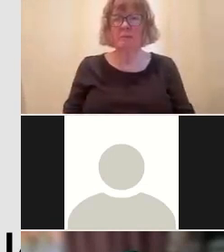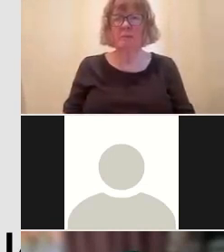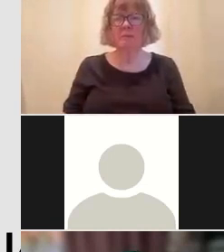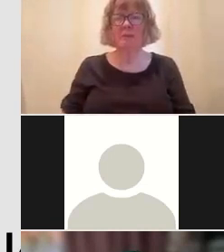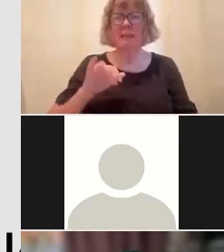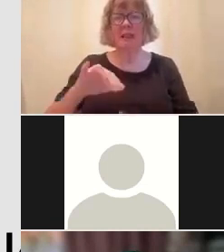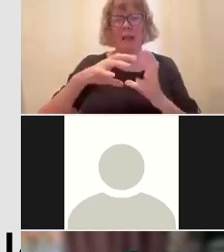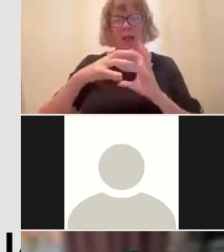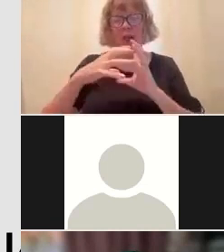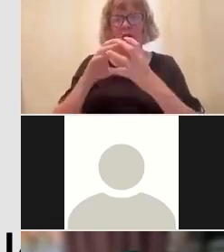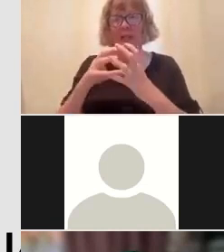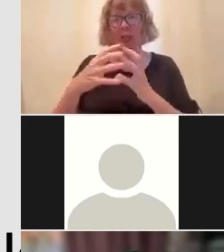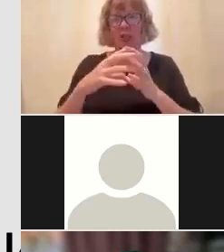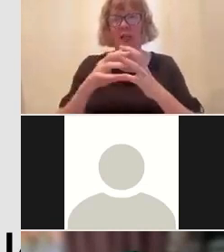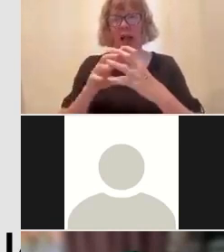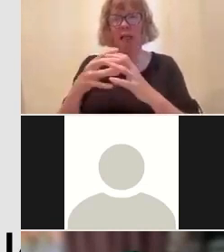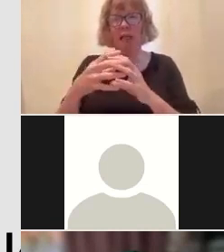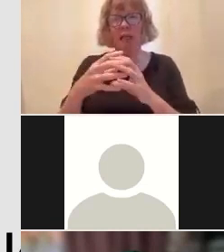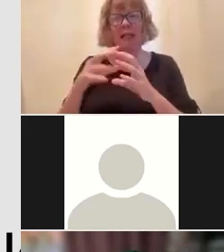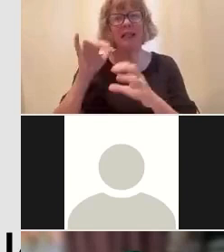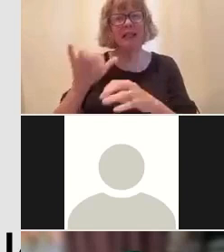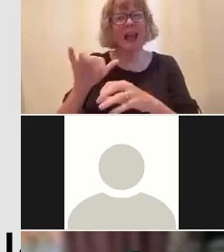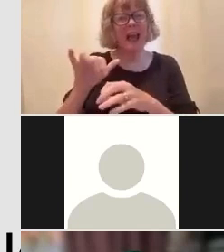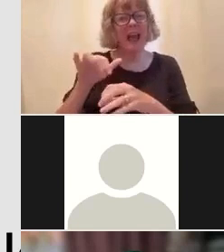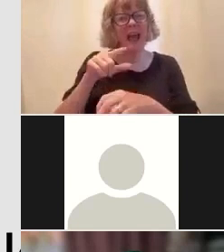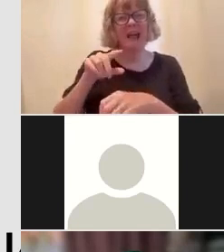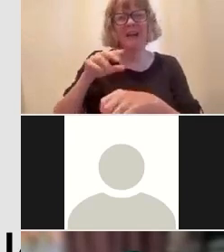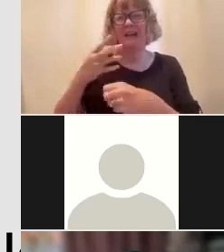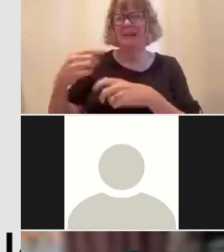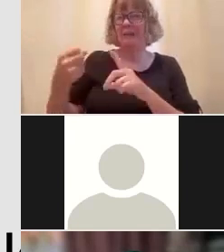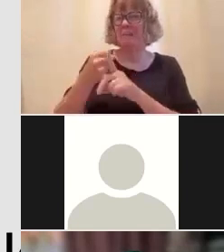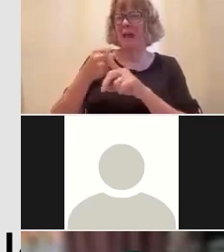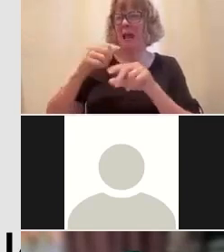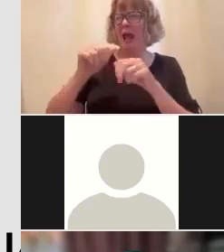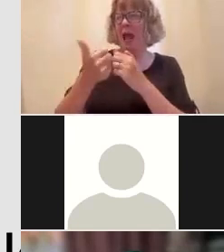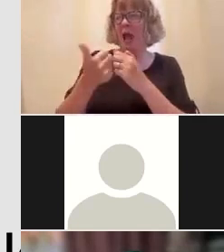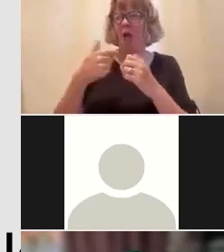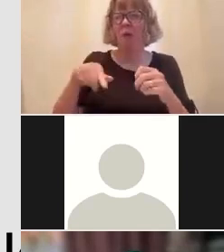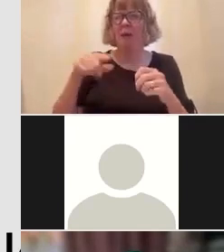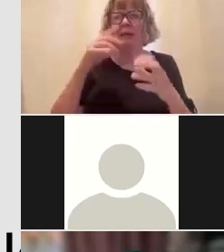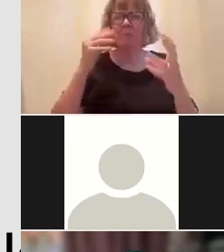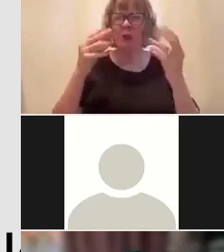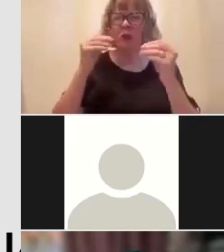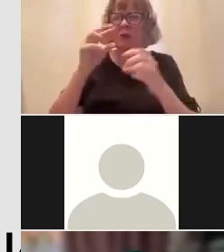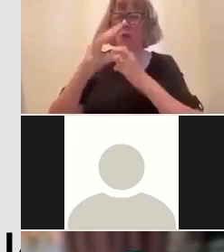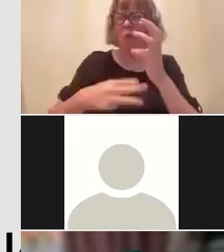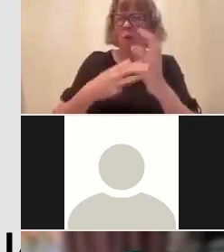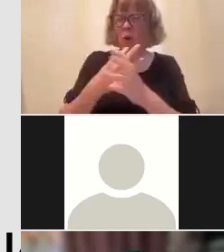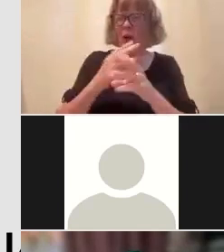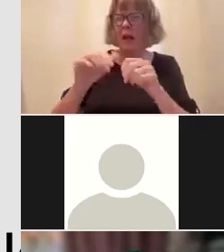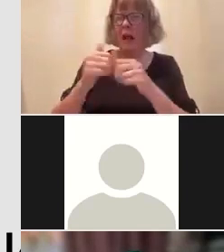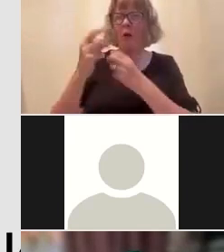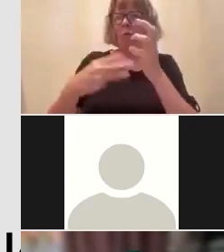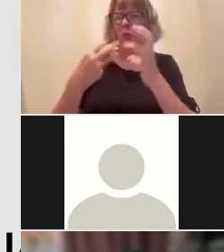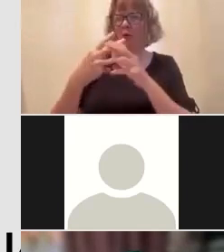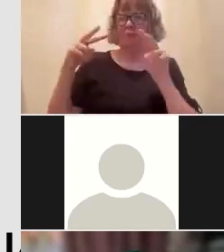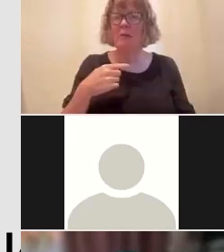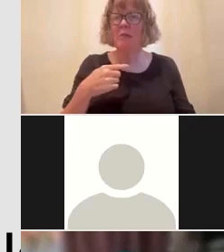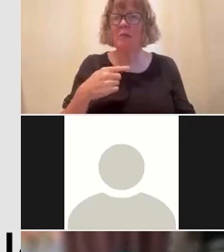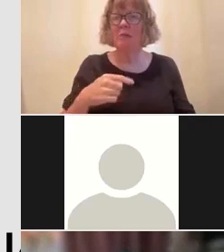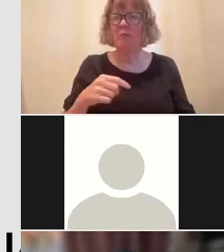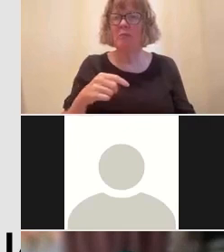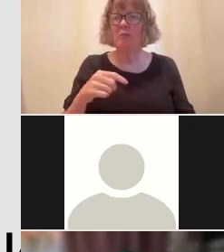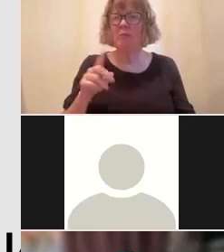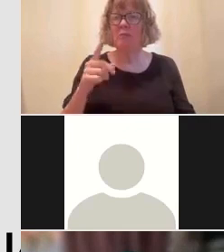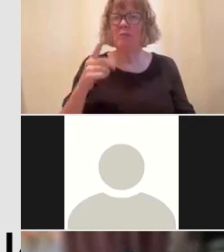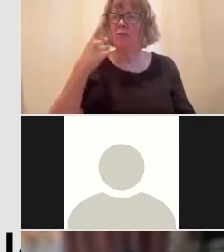Intersectionality impacts the way a person experiences the world and the way the world perceives them. For